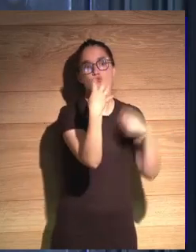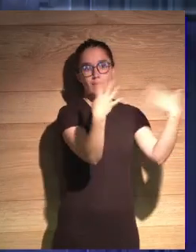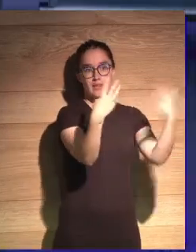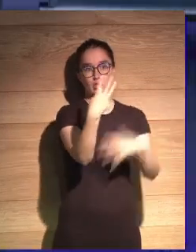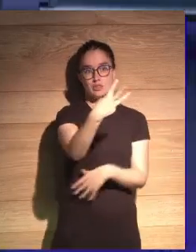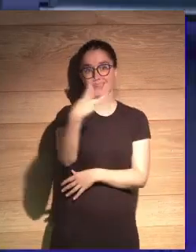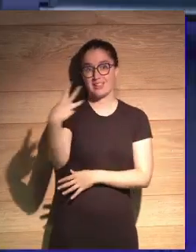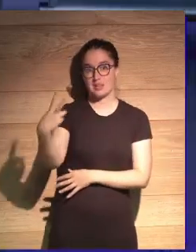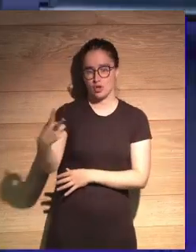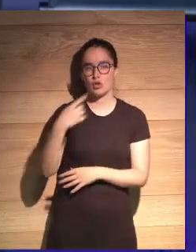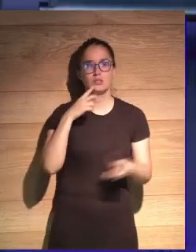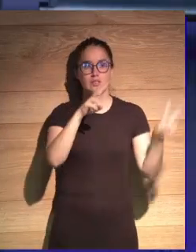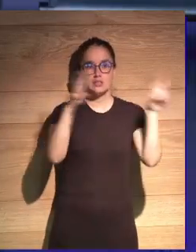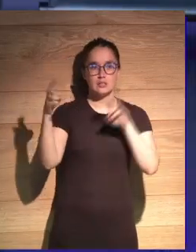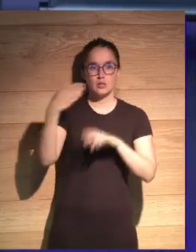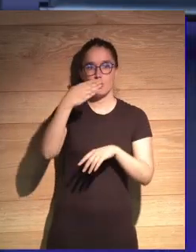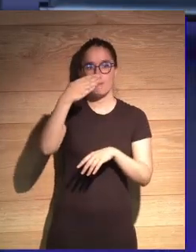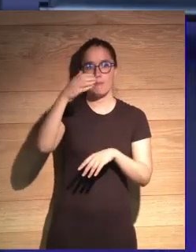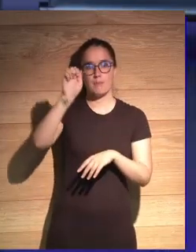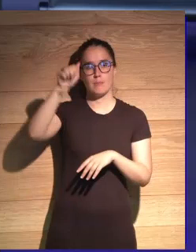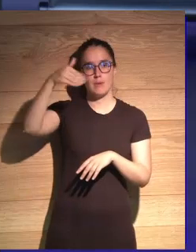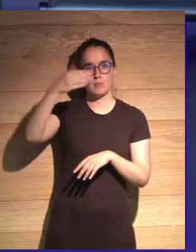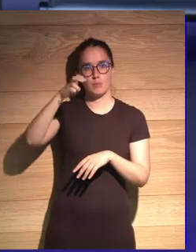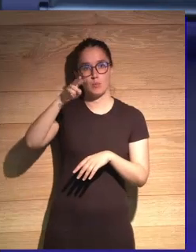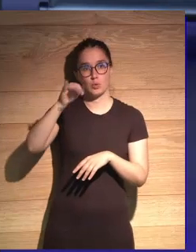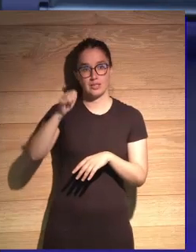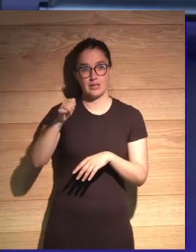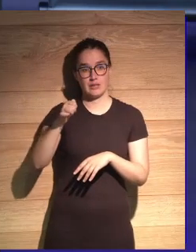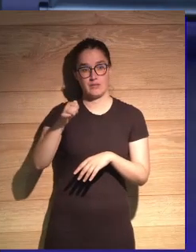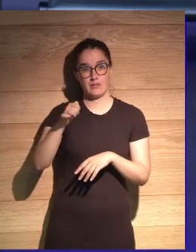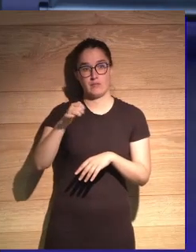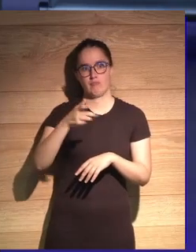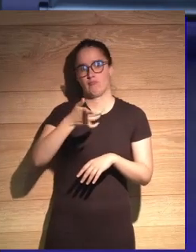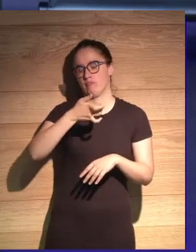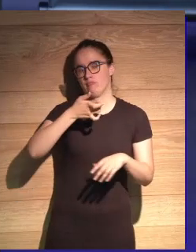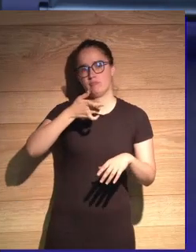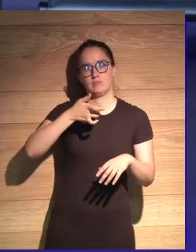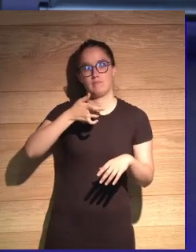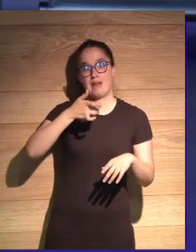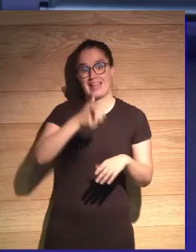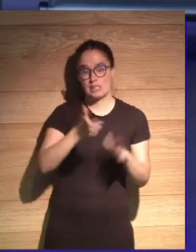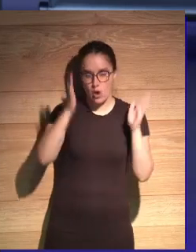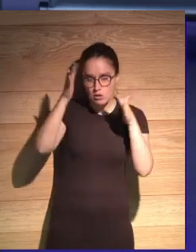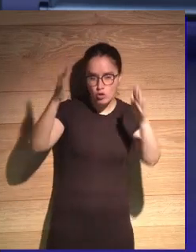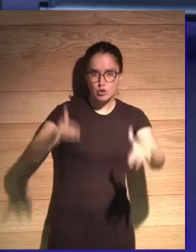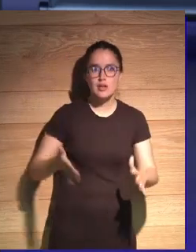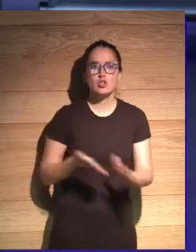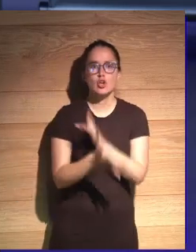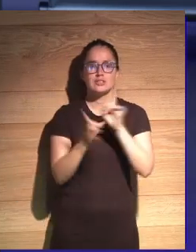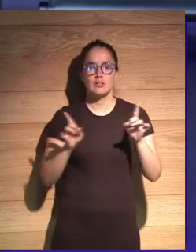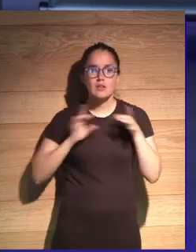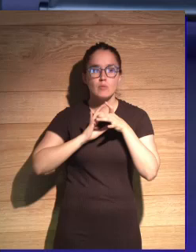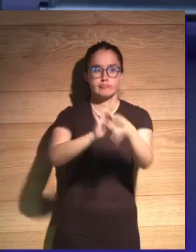pygmies of the Congo, written by a missionary in 1932. The lack